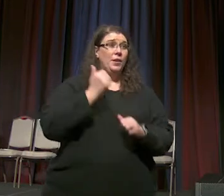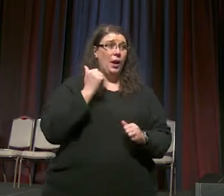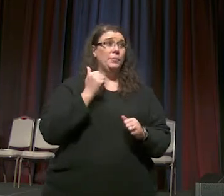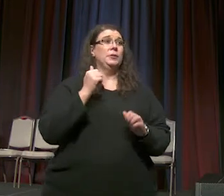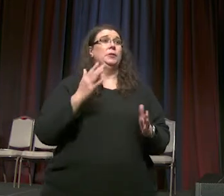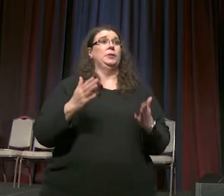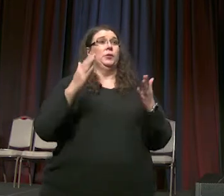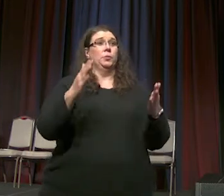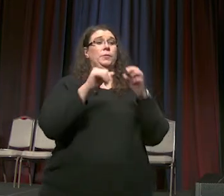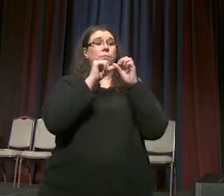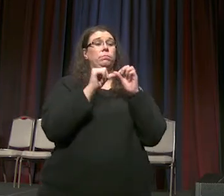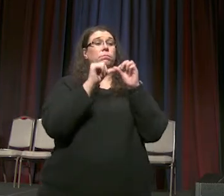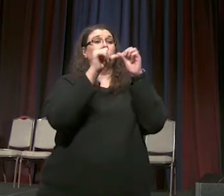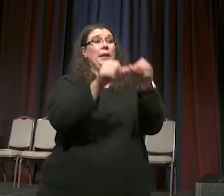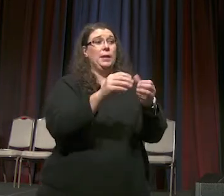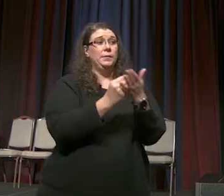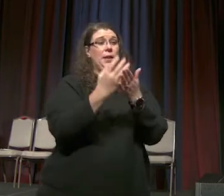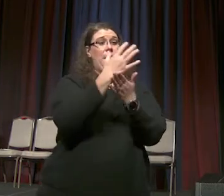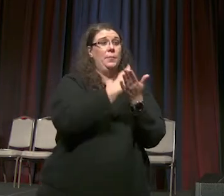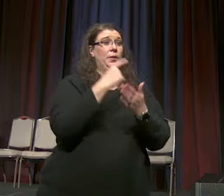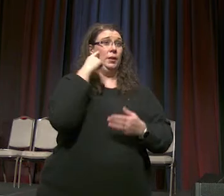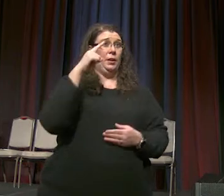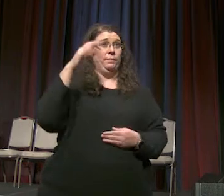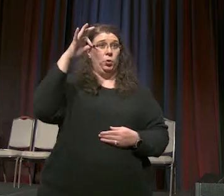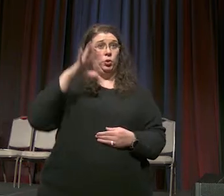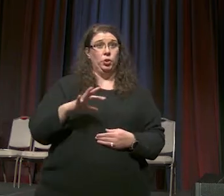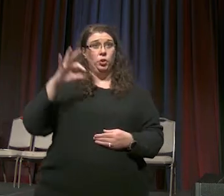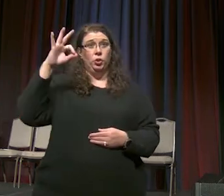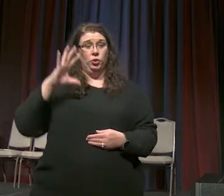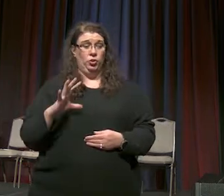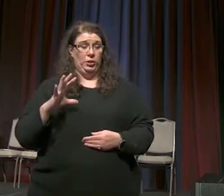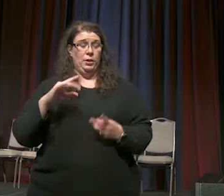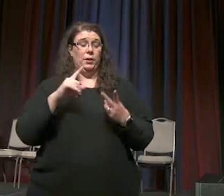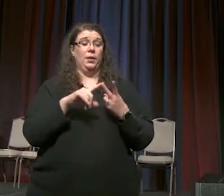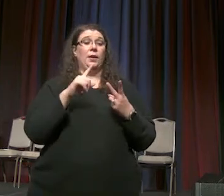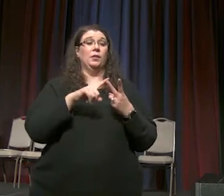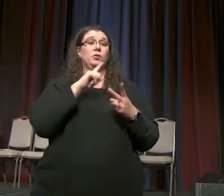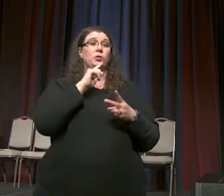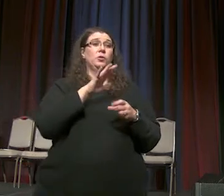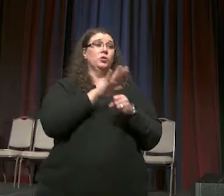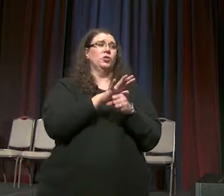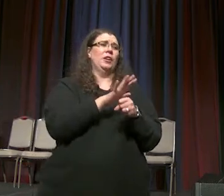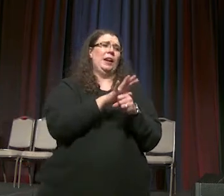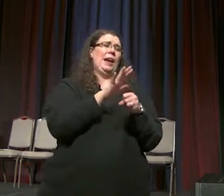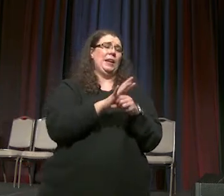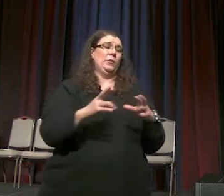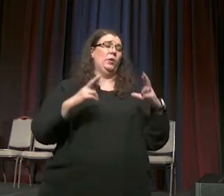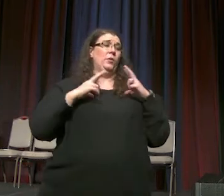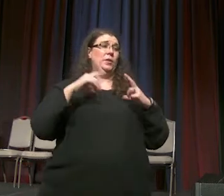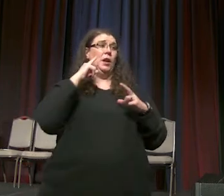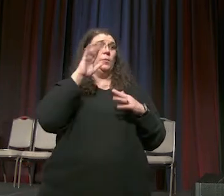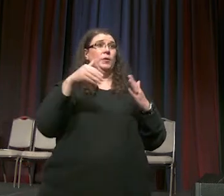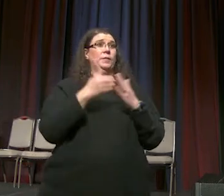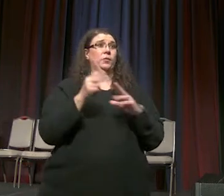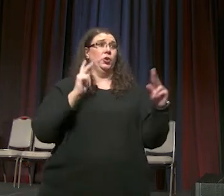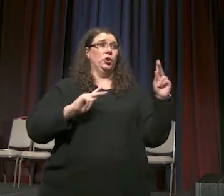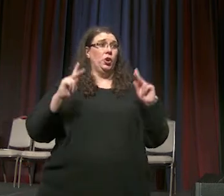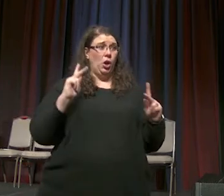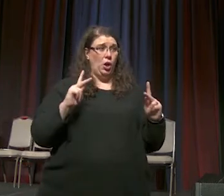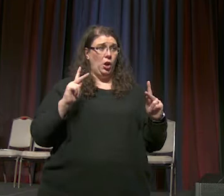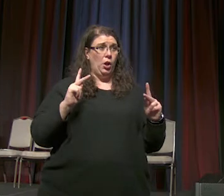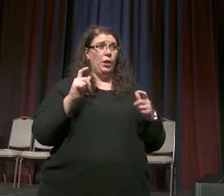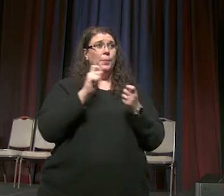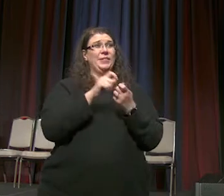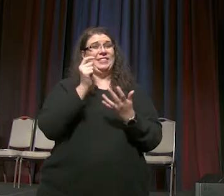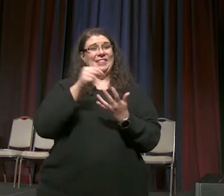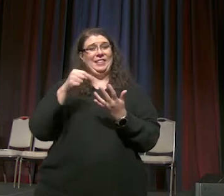provide lifetime income for clergy and to ensure an adequate retirement for all, particularly those